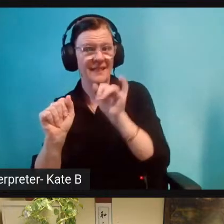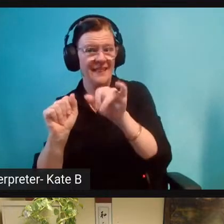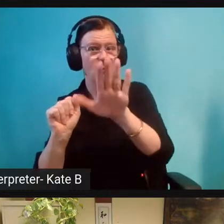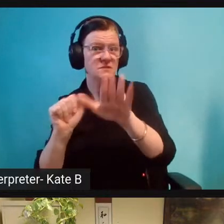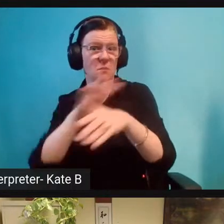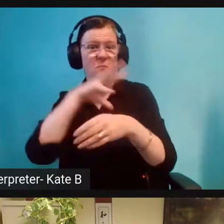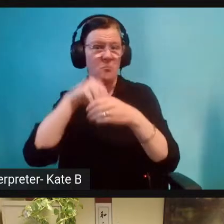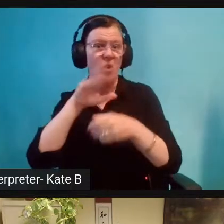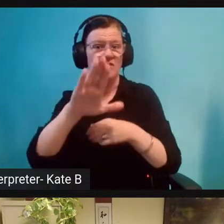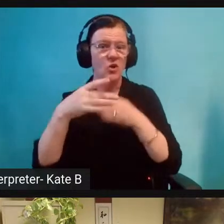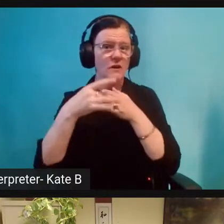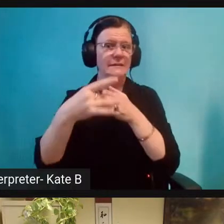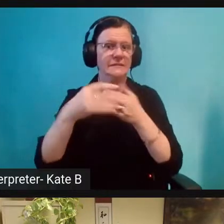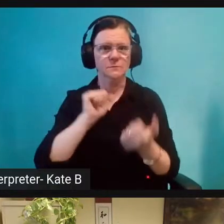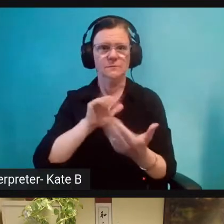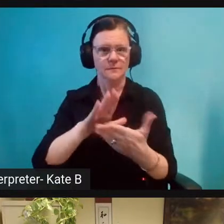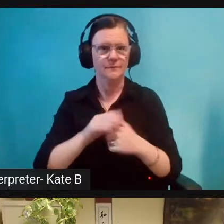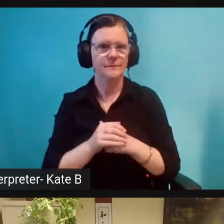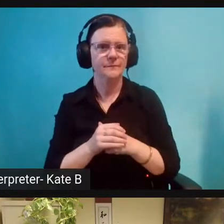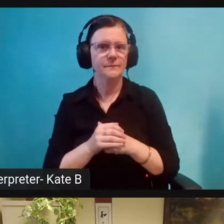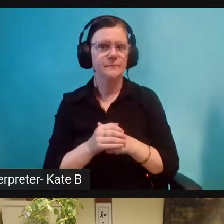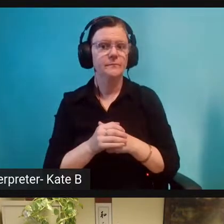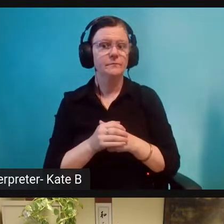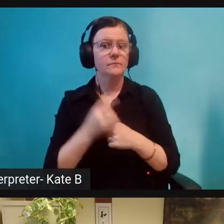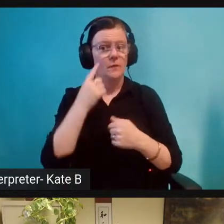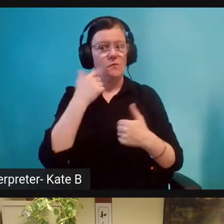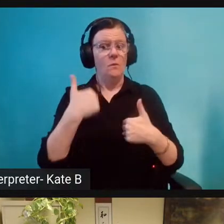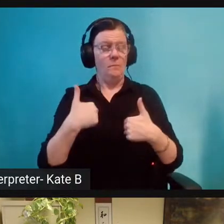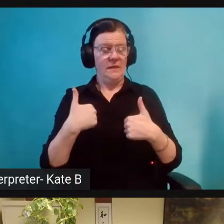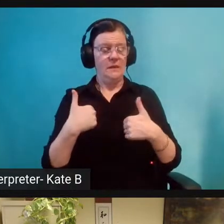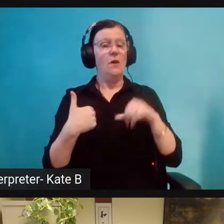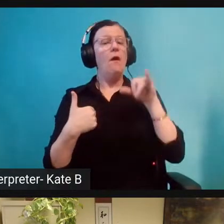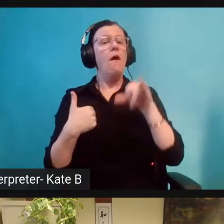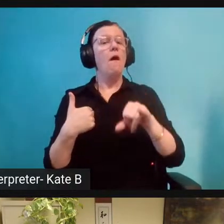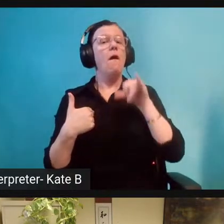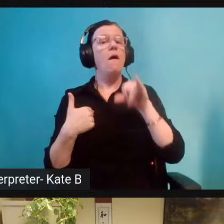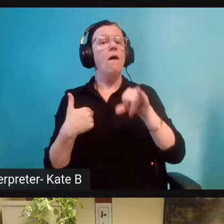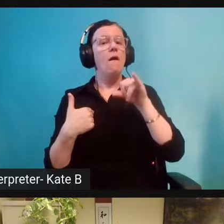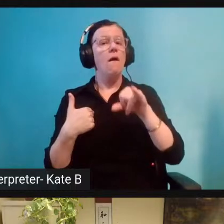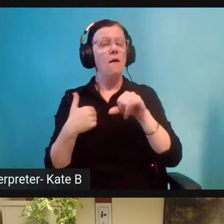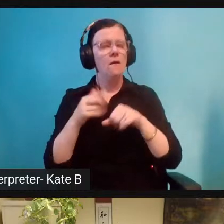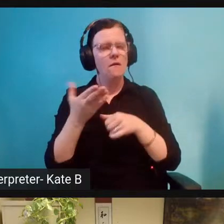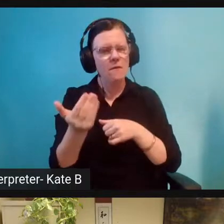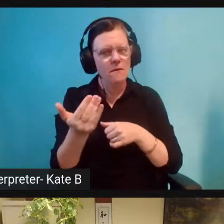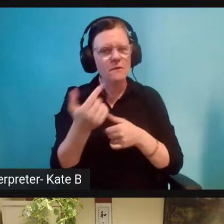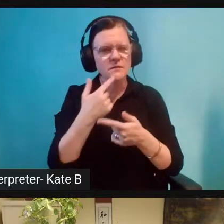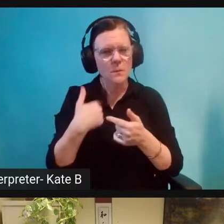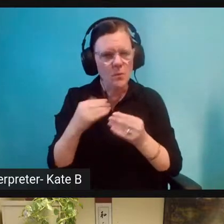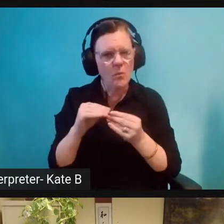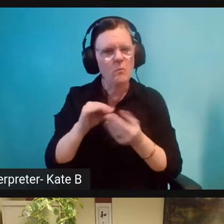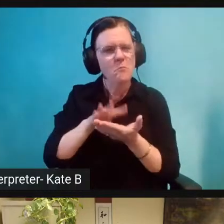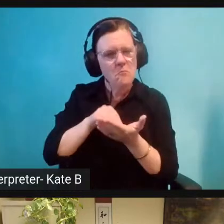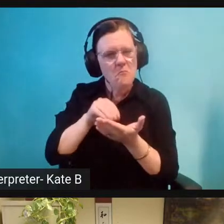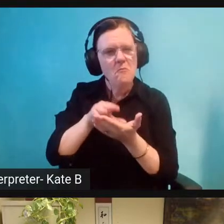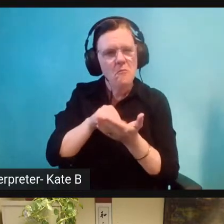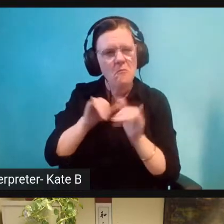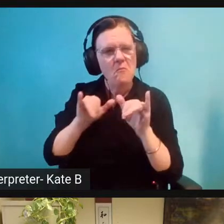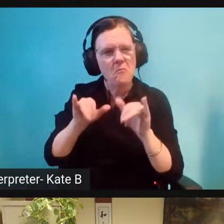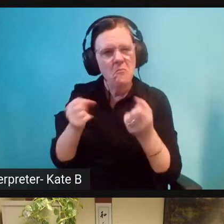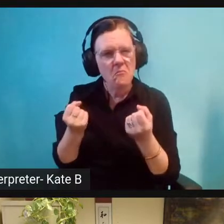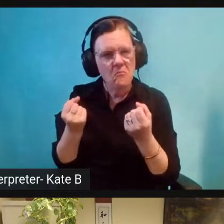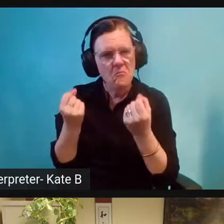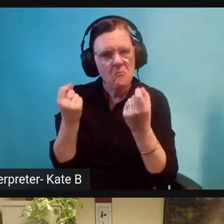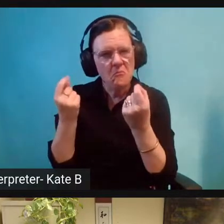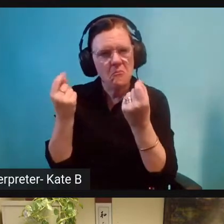And so for me, it was a journey of understanding how we who may